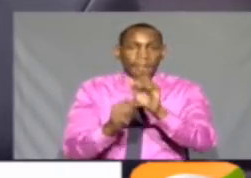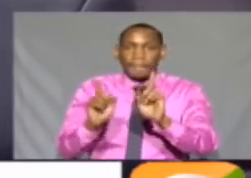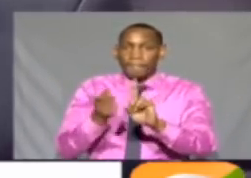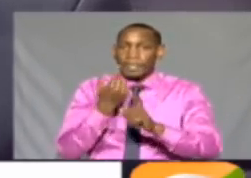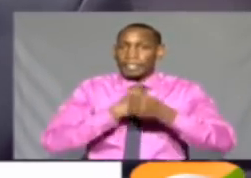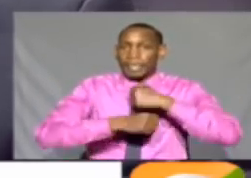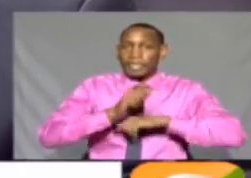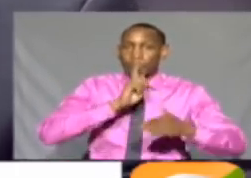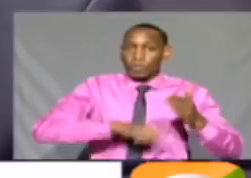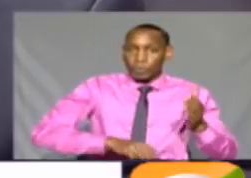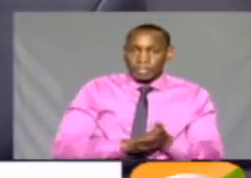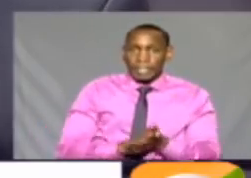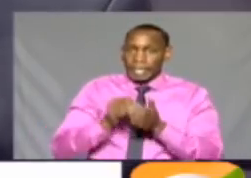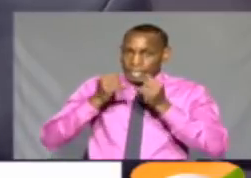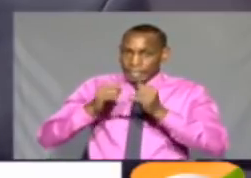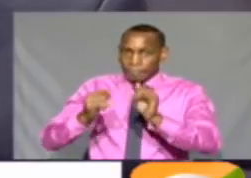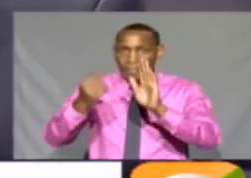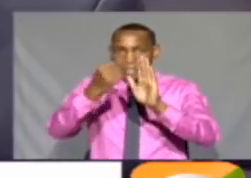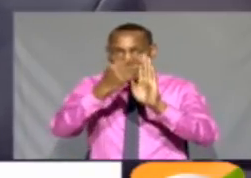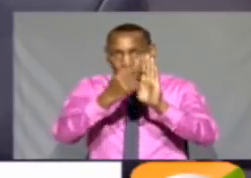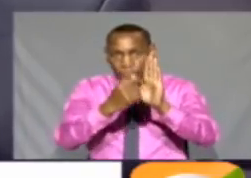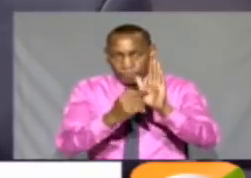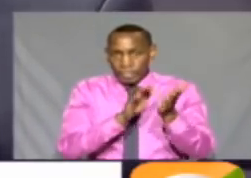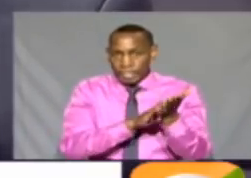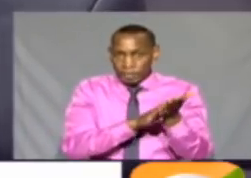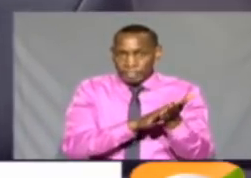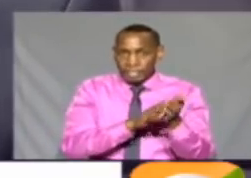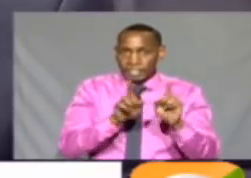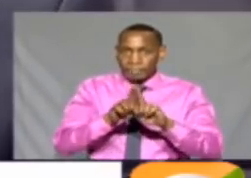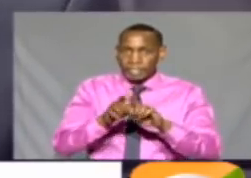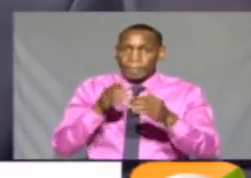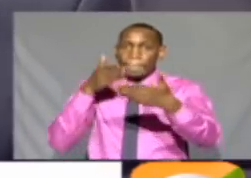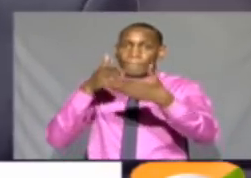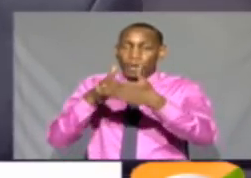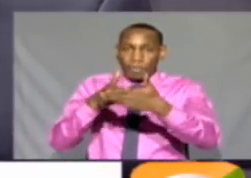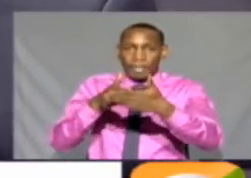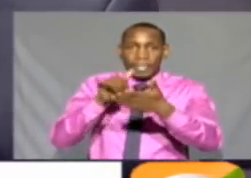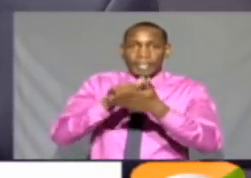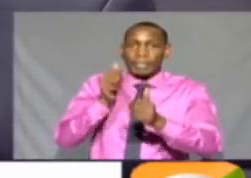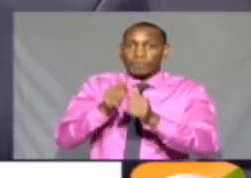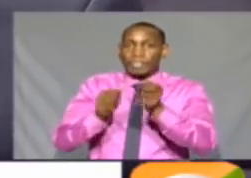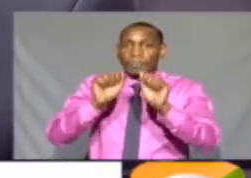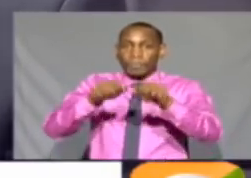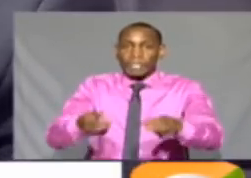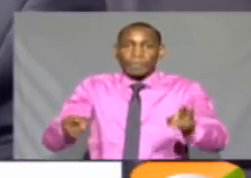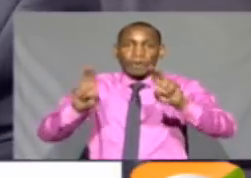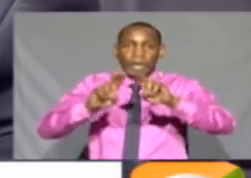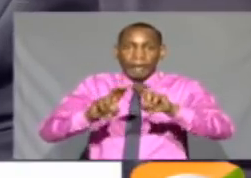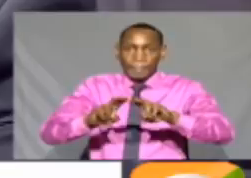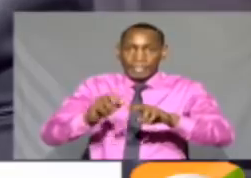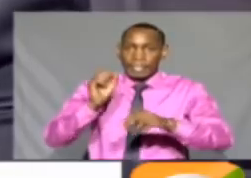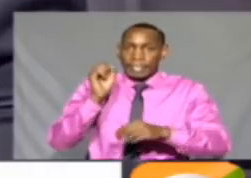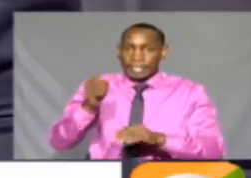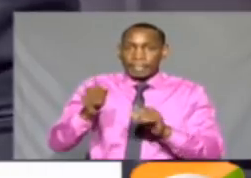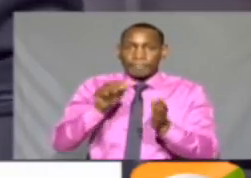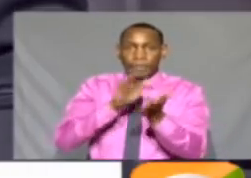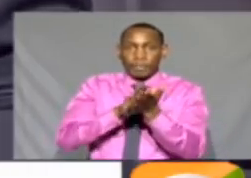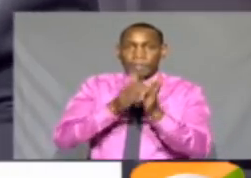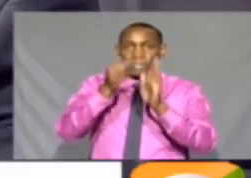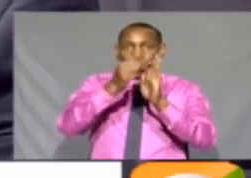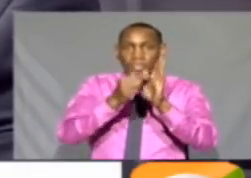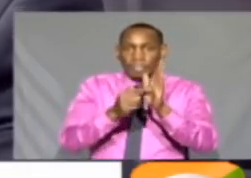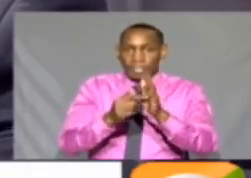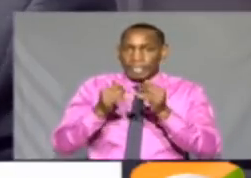first thing to do is to implement those recommendations and prevent that which would have occurred had those recommendations not